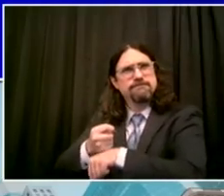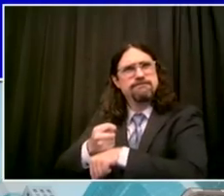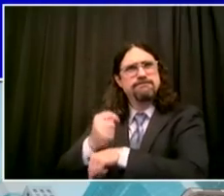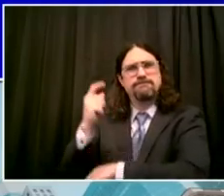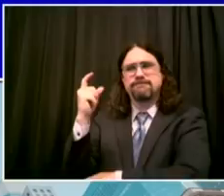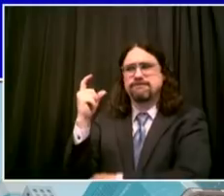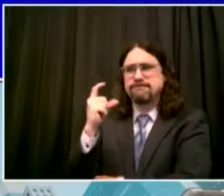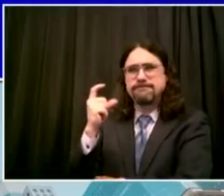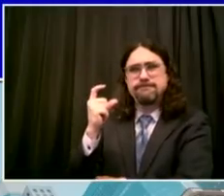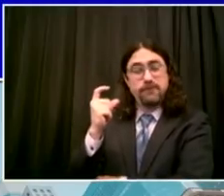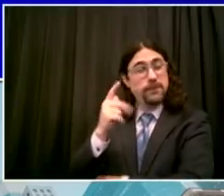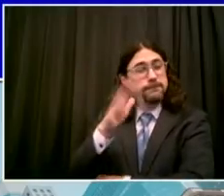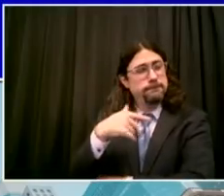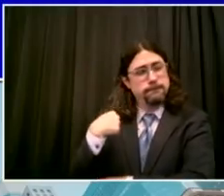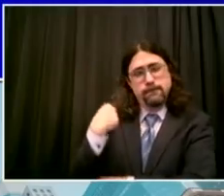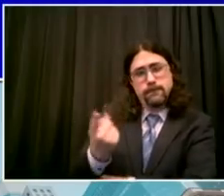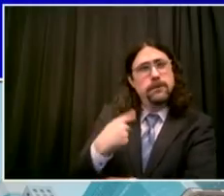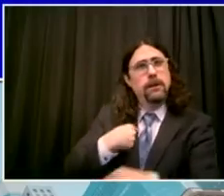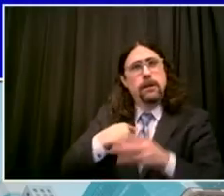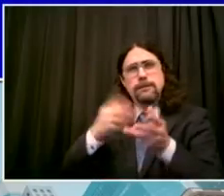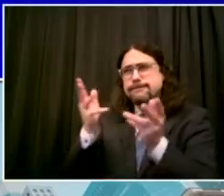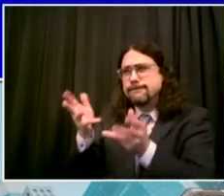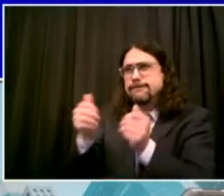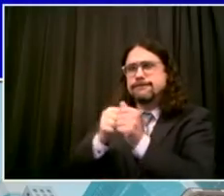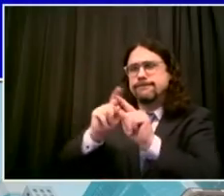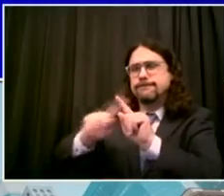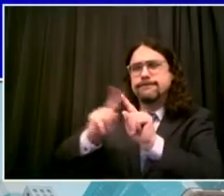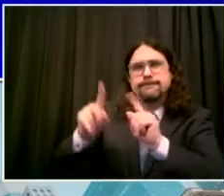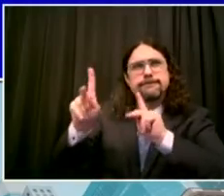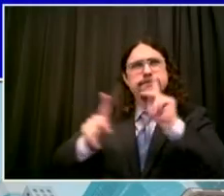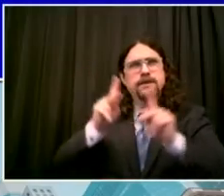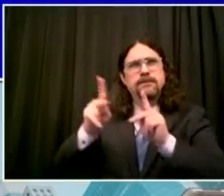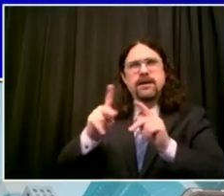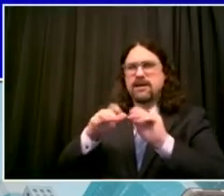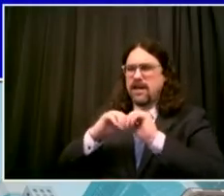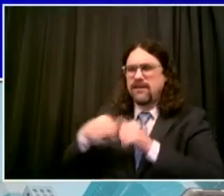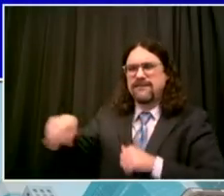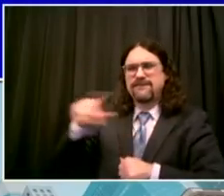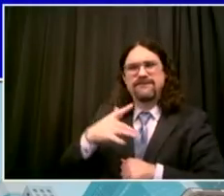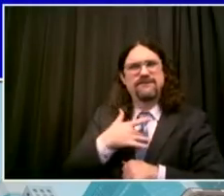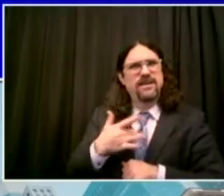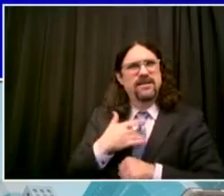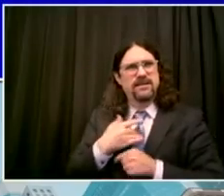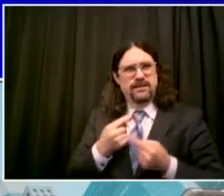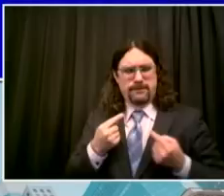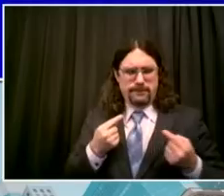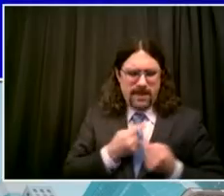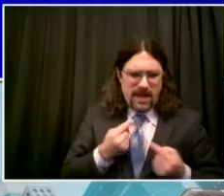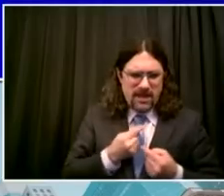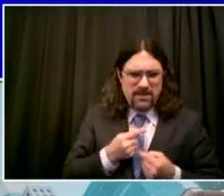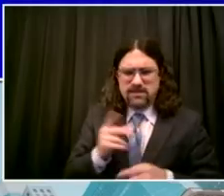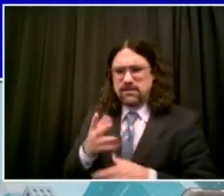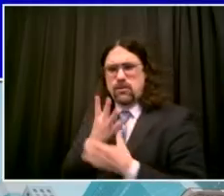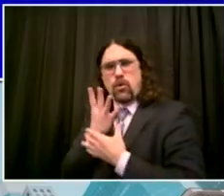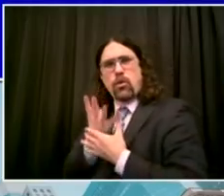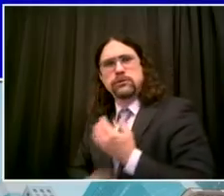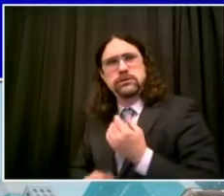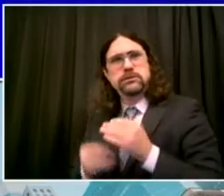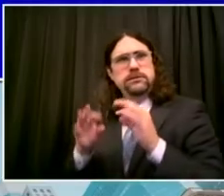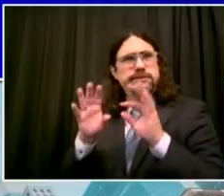of people they worship with, those they've lost, the families that are going through so much, but at the same time,